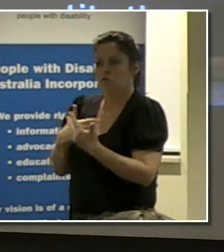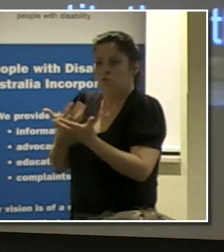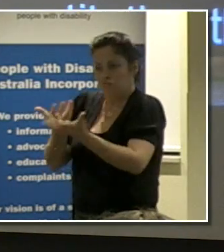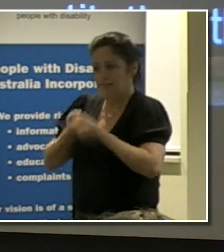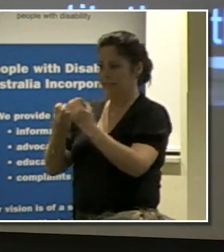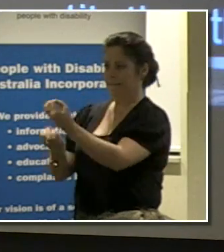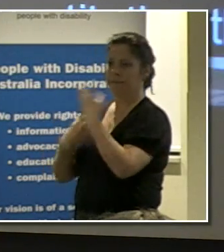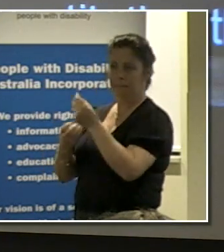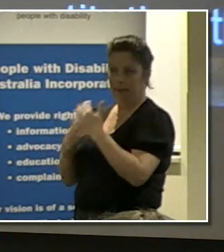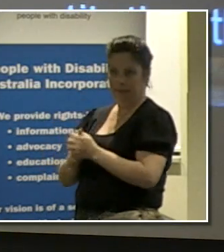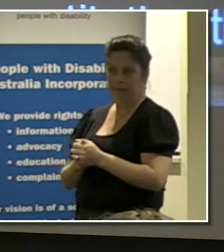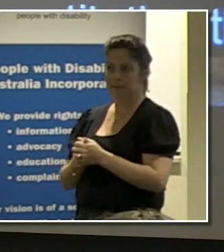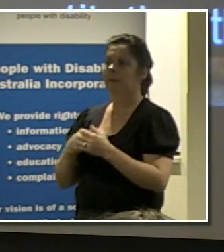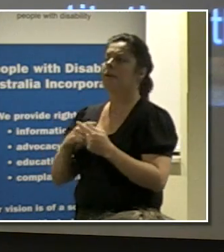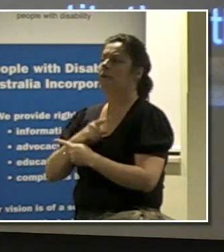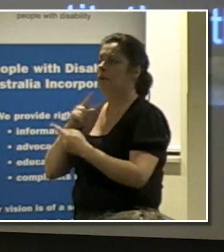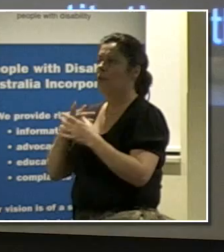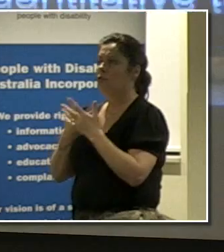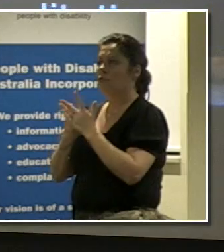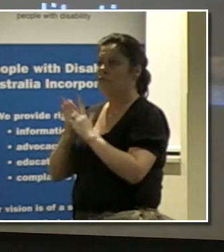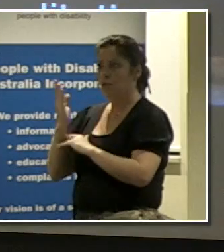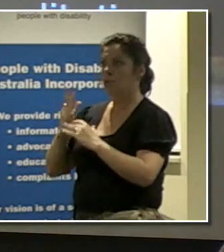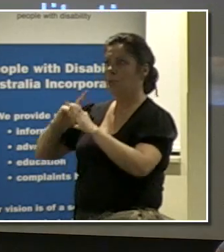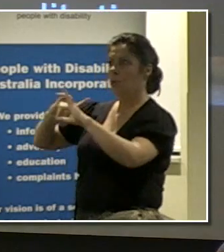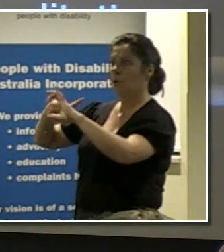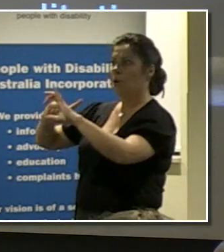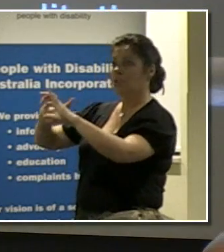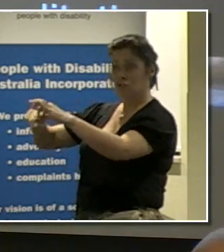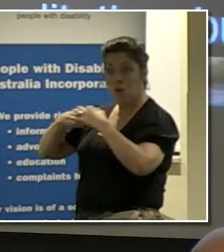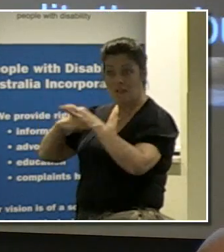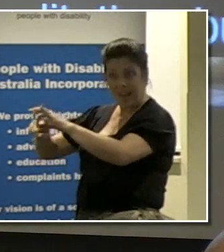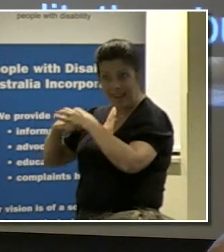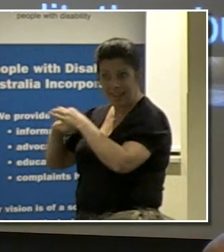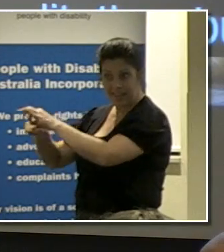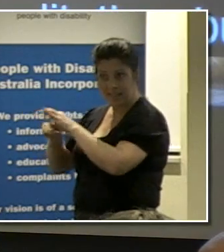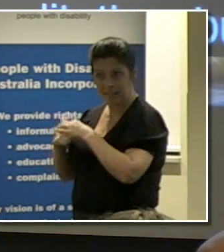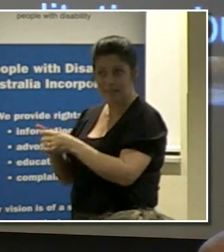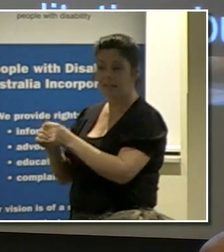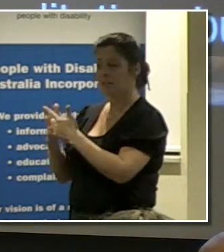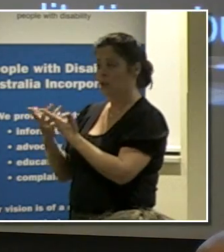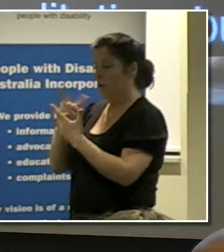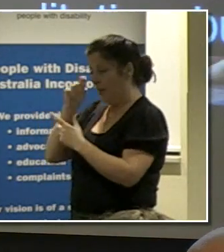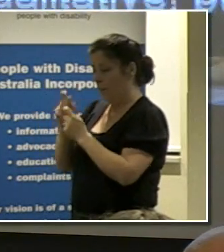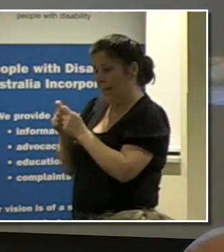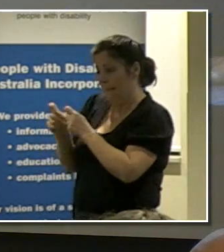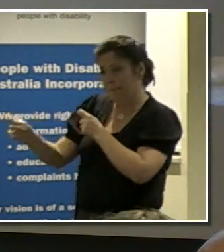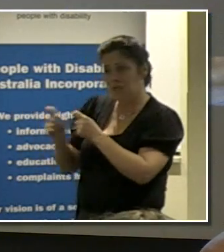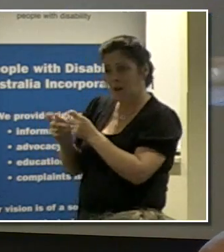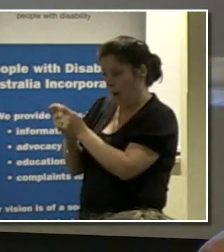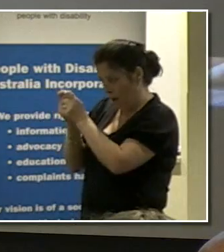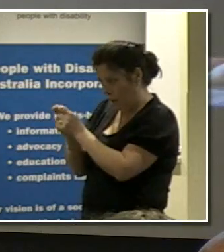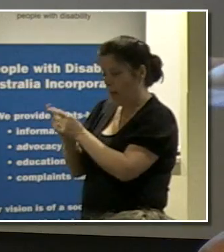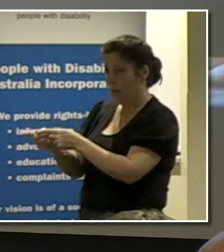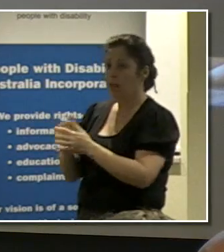and qualitative, but our qualitative was as organisations often do, it